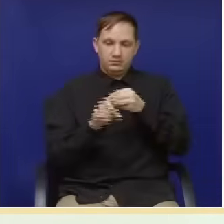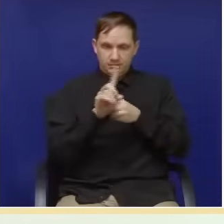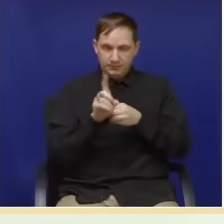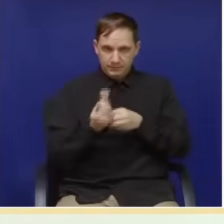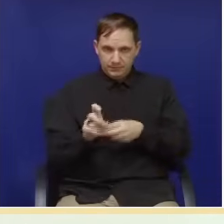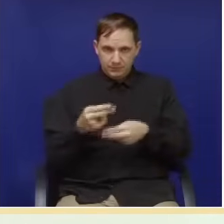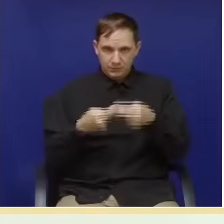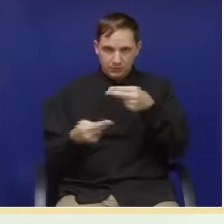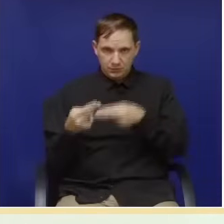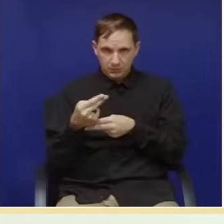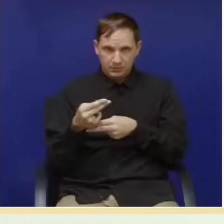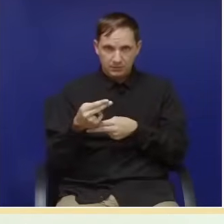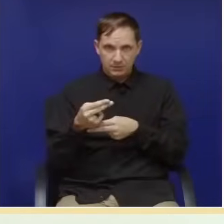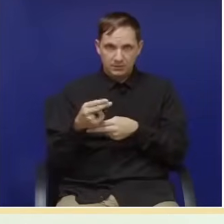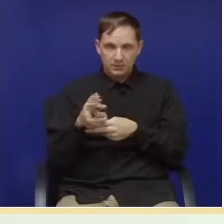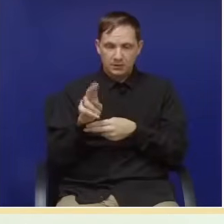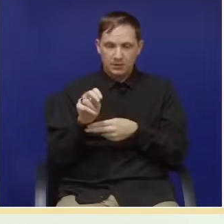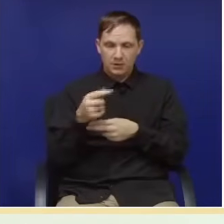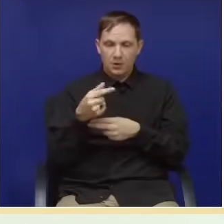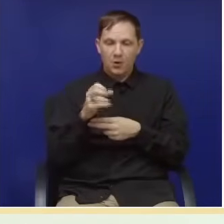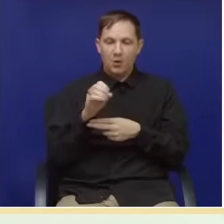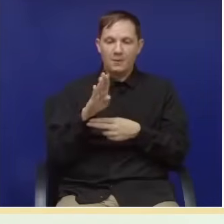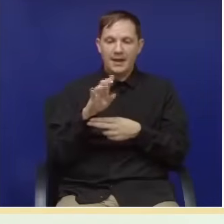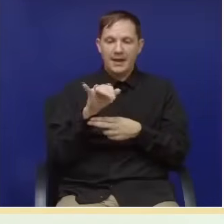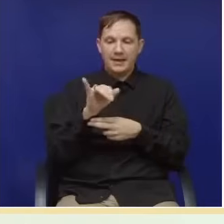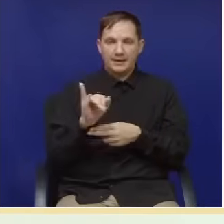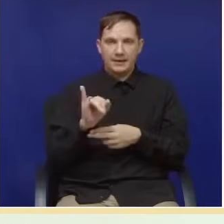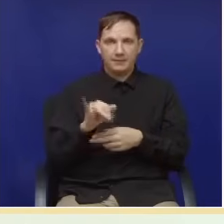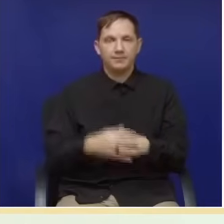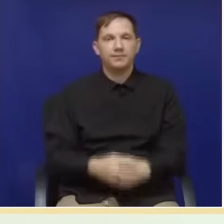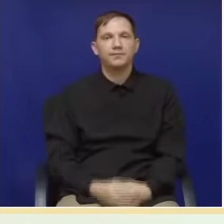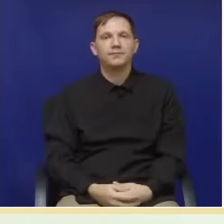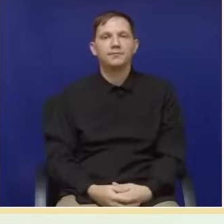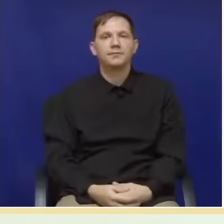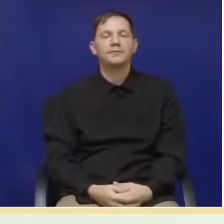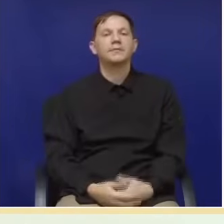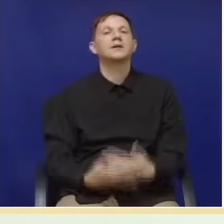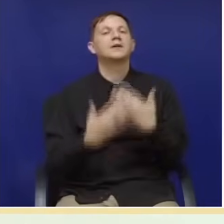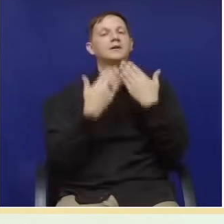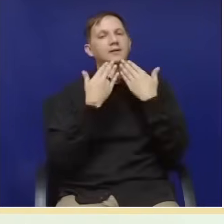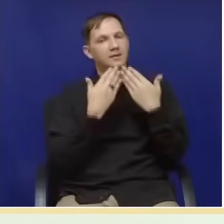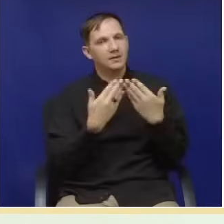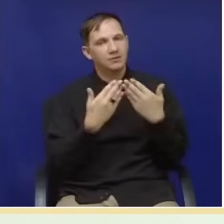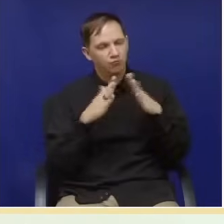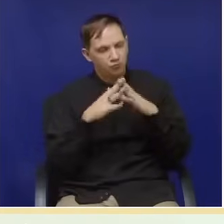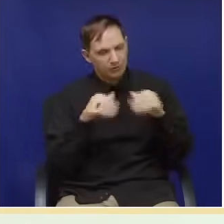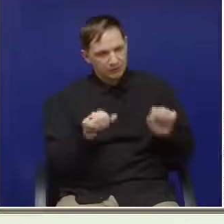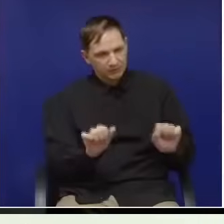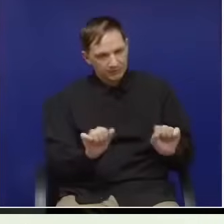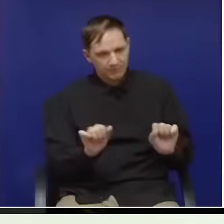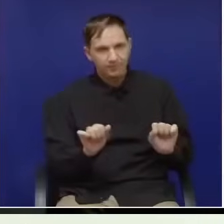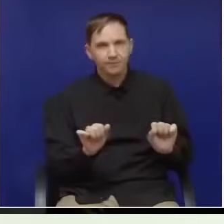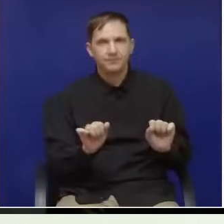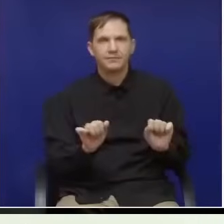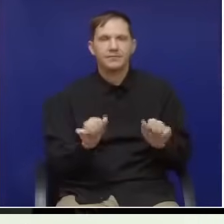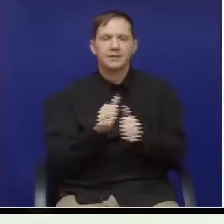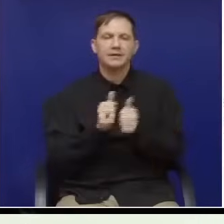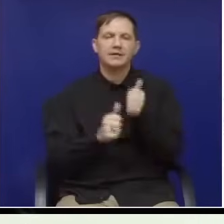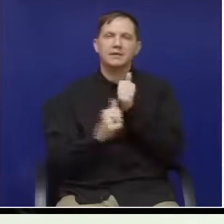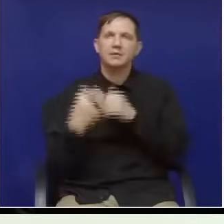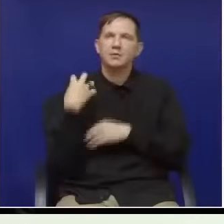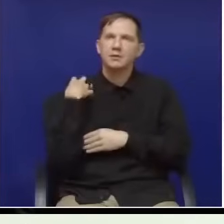by Honorable L.M. Ngobeni. Thank you very much, Honorable House Chair. Deputy